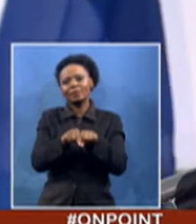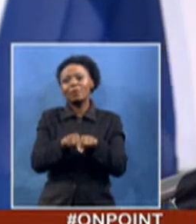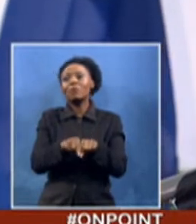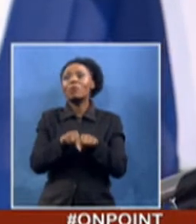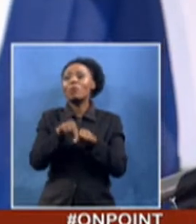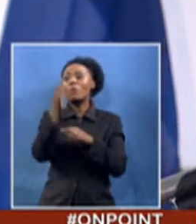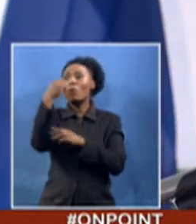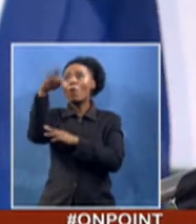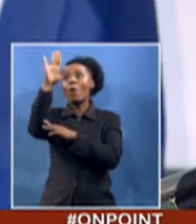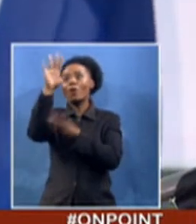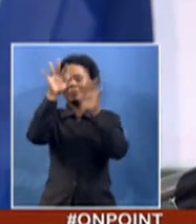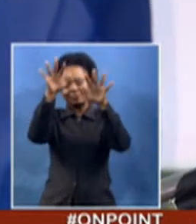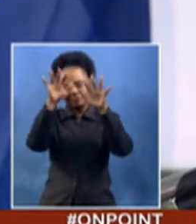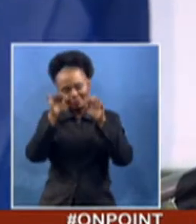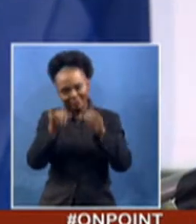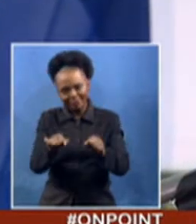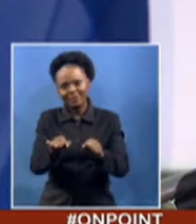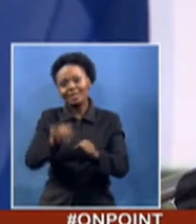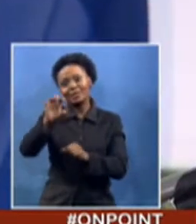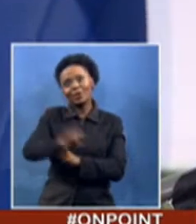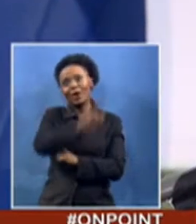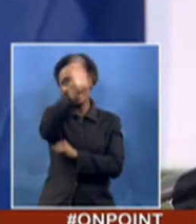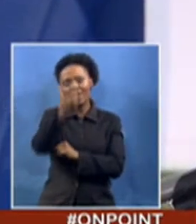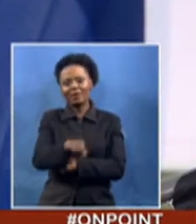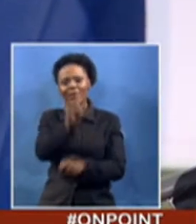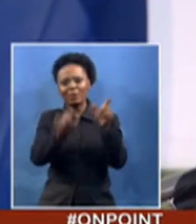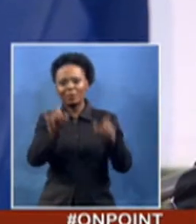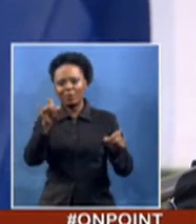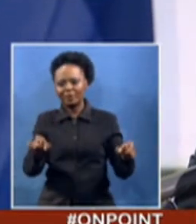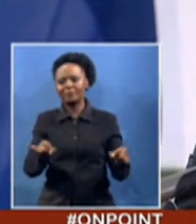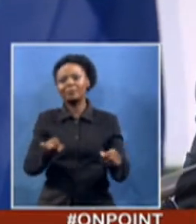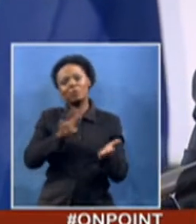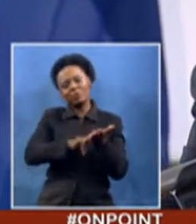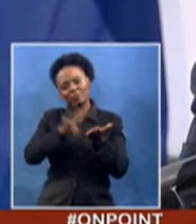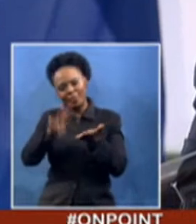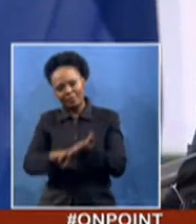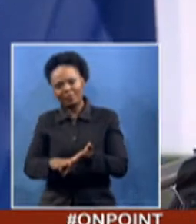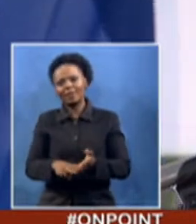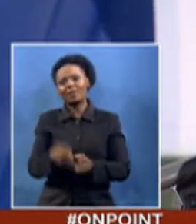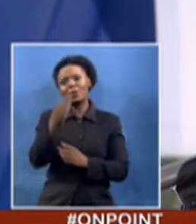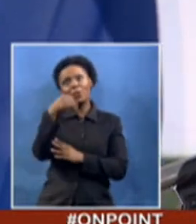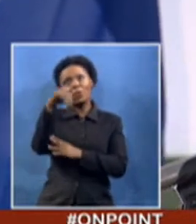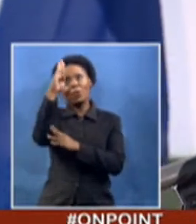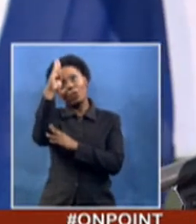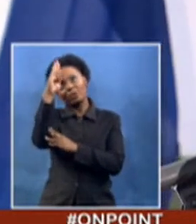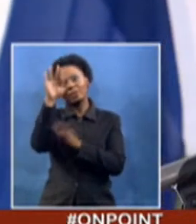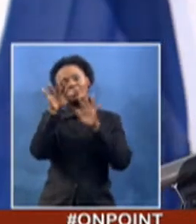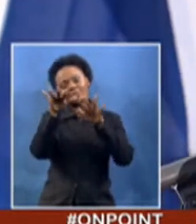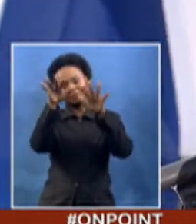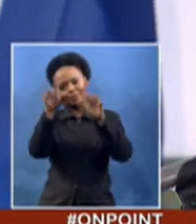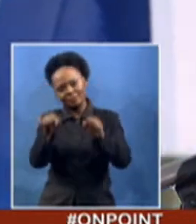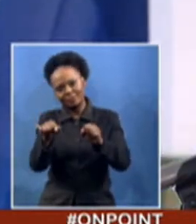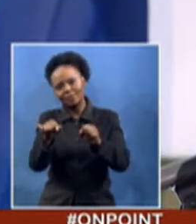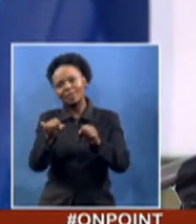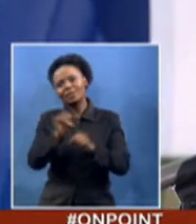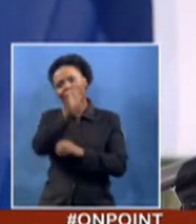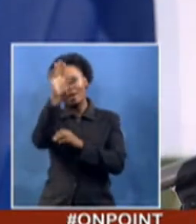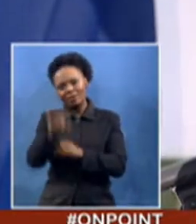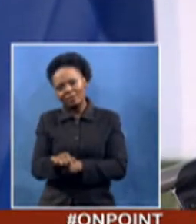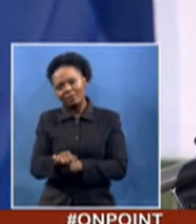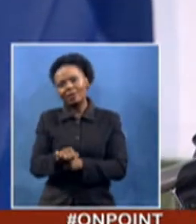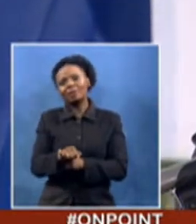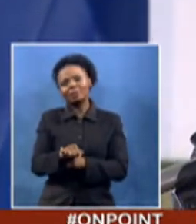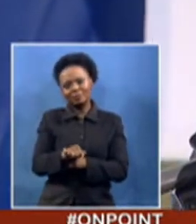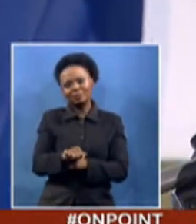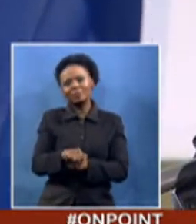Afrika Dzonga, Nkosi sikelela iAfrika, Mudzimu baphathuchedze